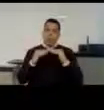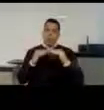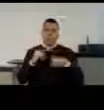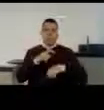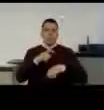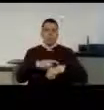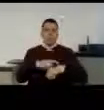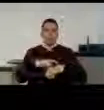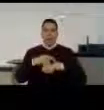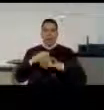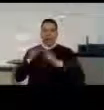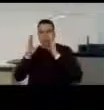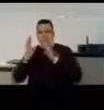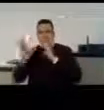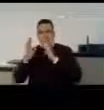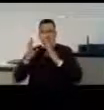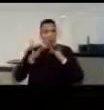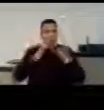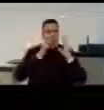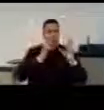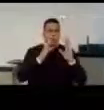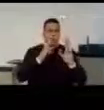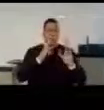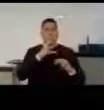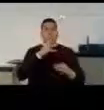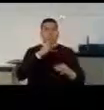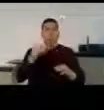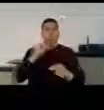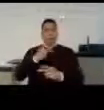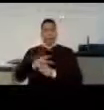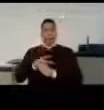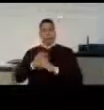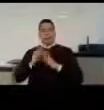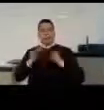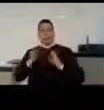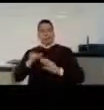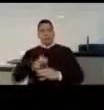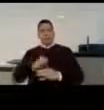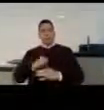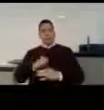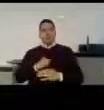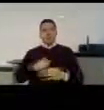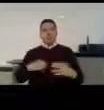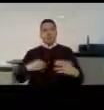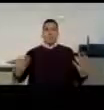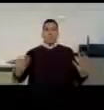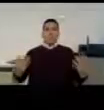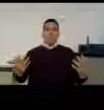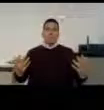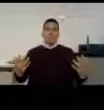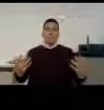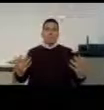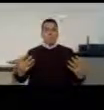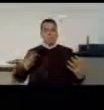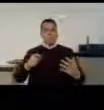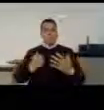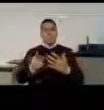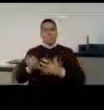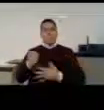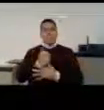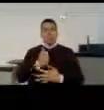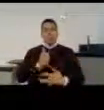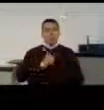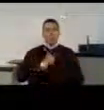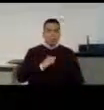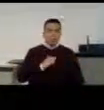effort. And so you have to be able, while you're also taking care of yourself. Because again, you have to put yourself at the top